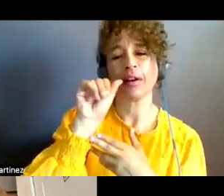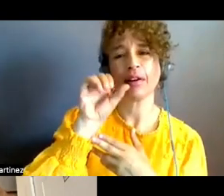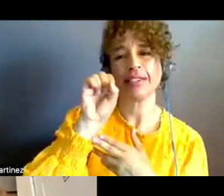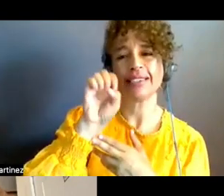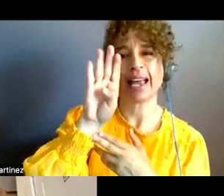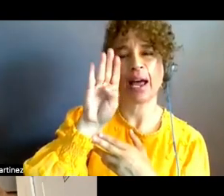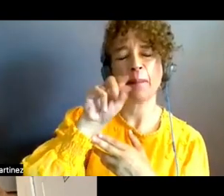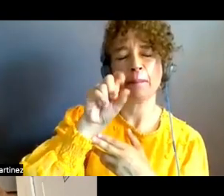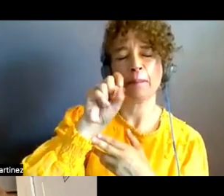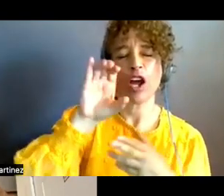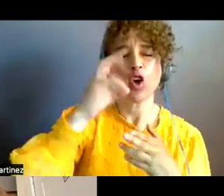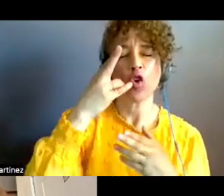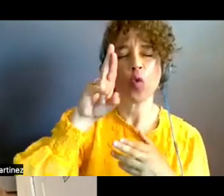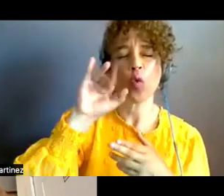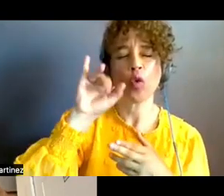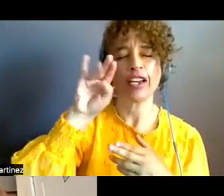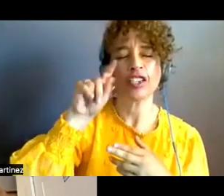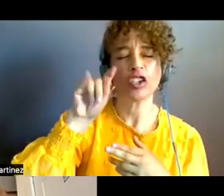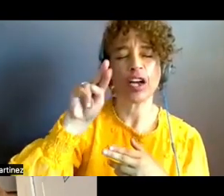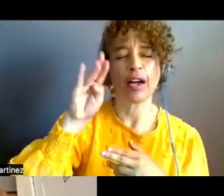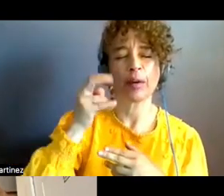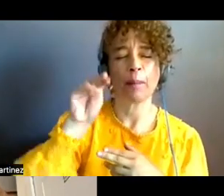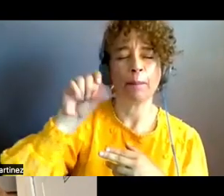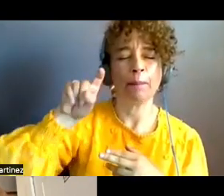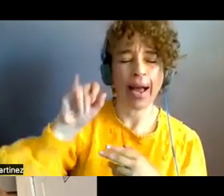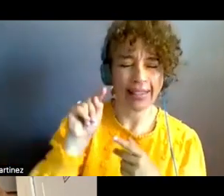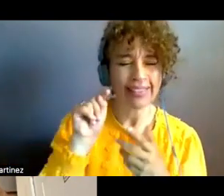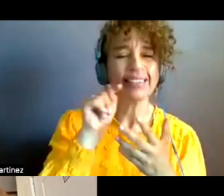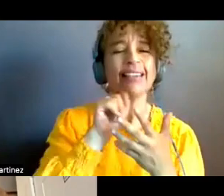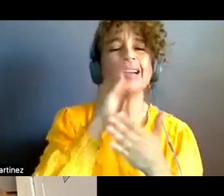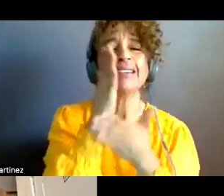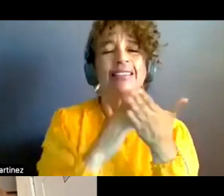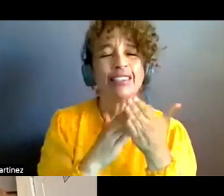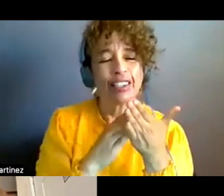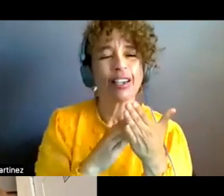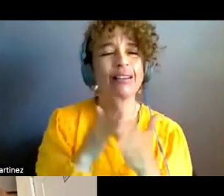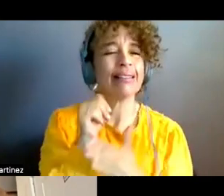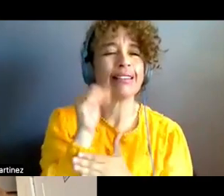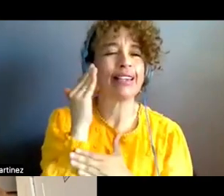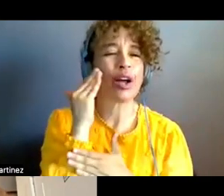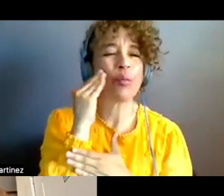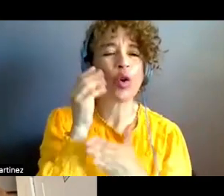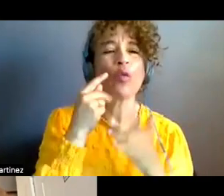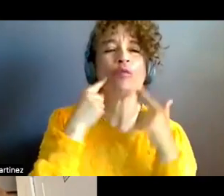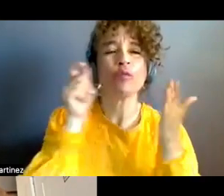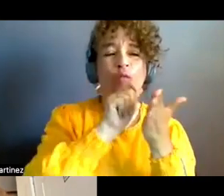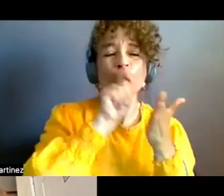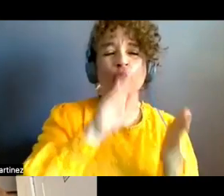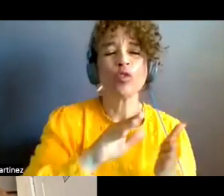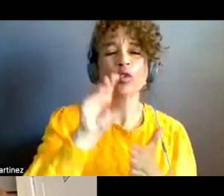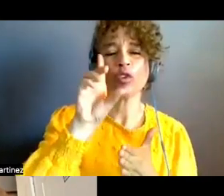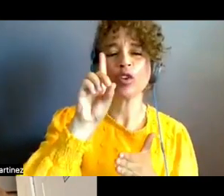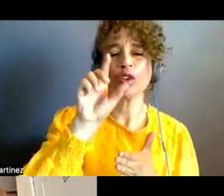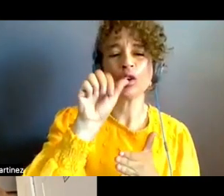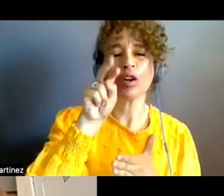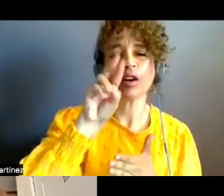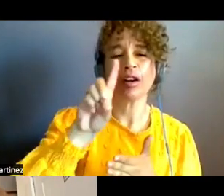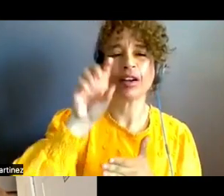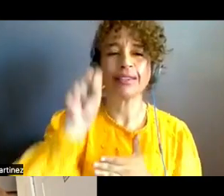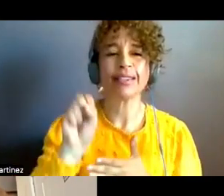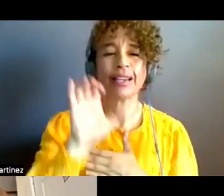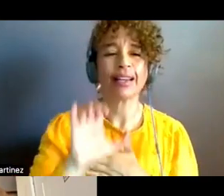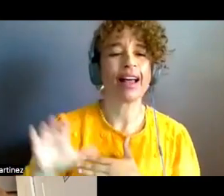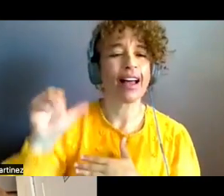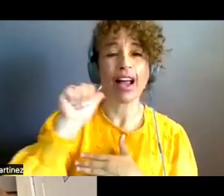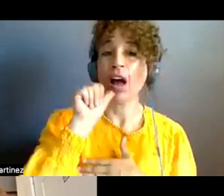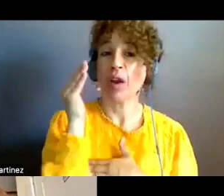Johann Christian Bach. But then we also have some unfamiliar composers. We have David Hewitt from South Africa. I was